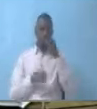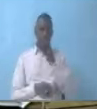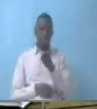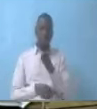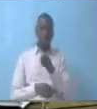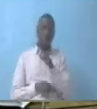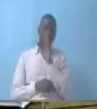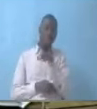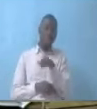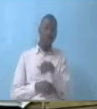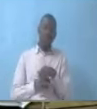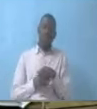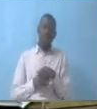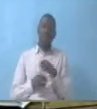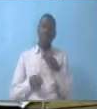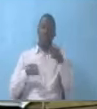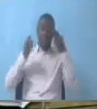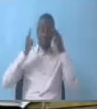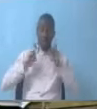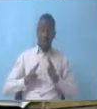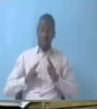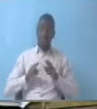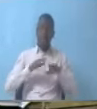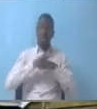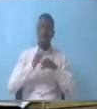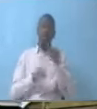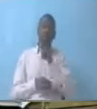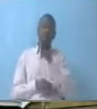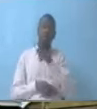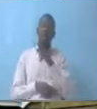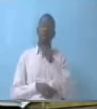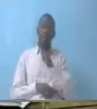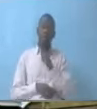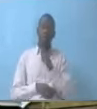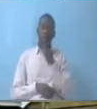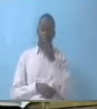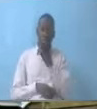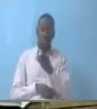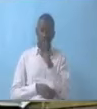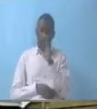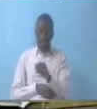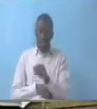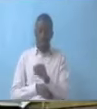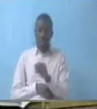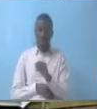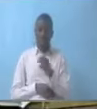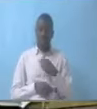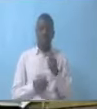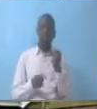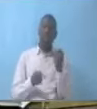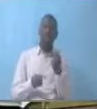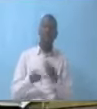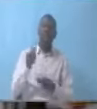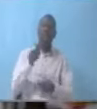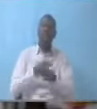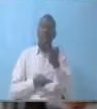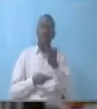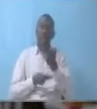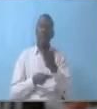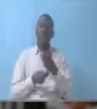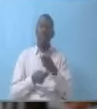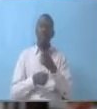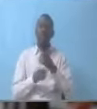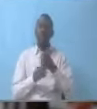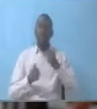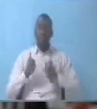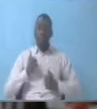convicted, the charge under which the law under which he was convicted is selling a tin of pig milk above the control price. Né lim ñi ko